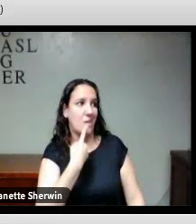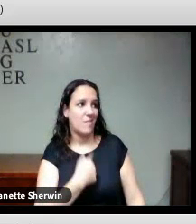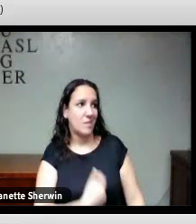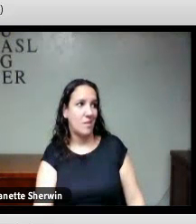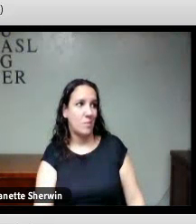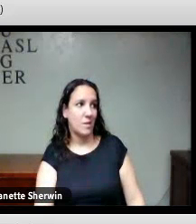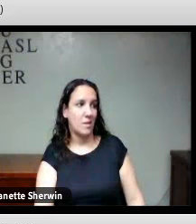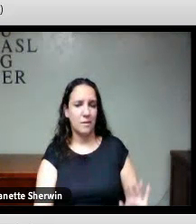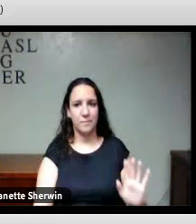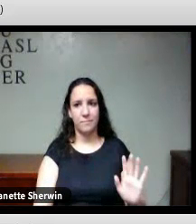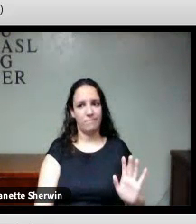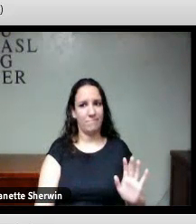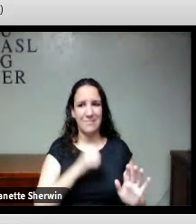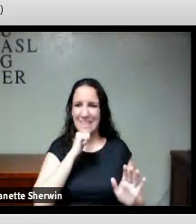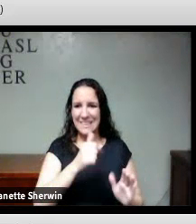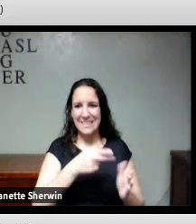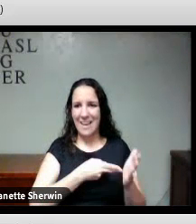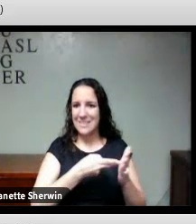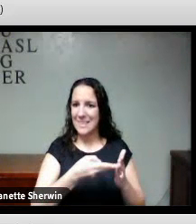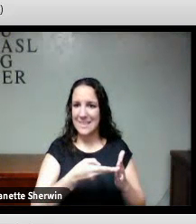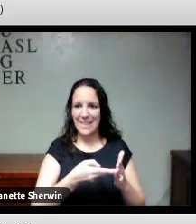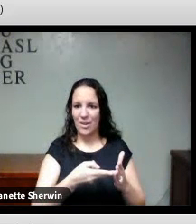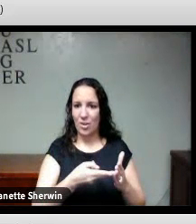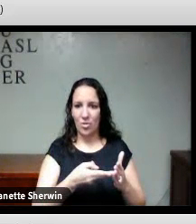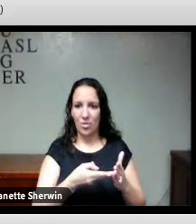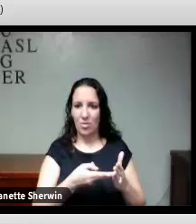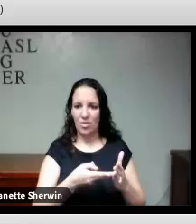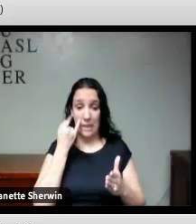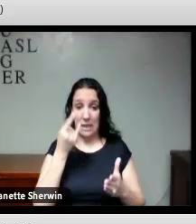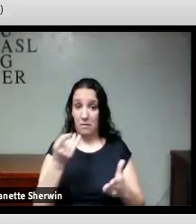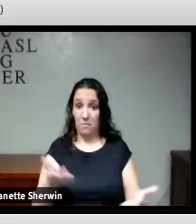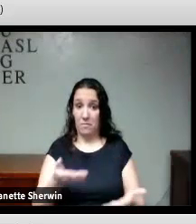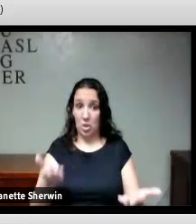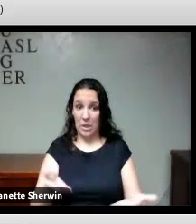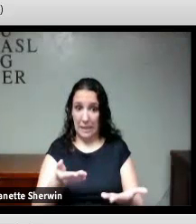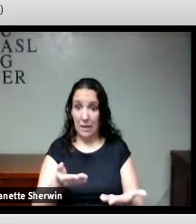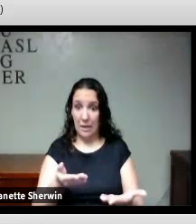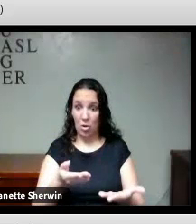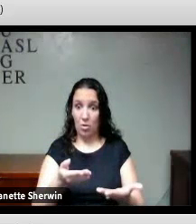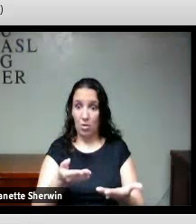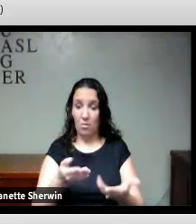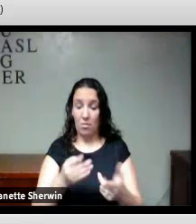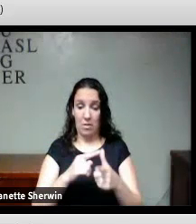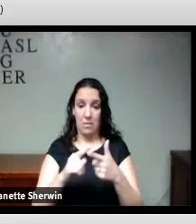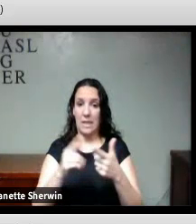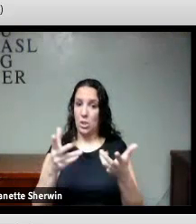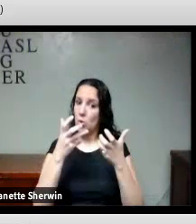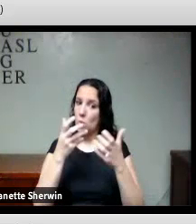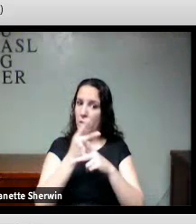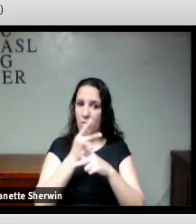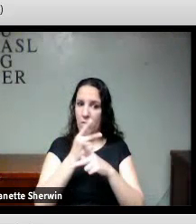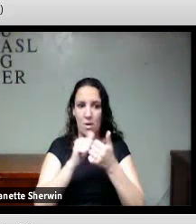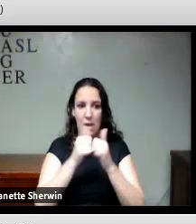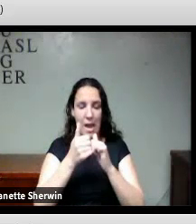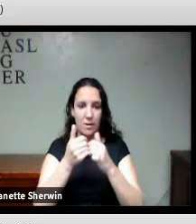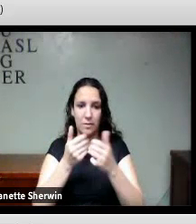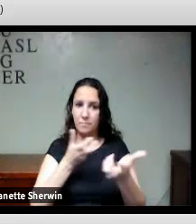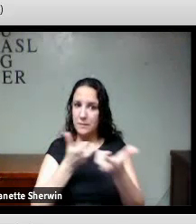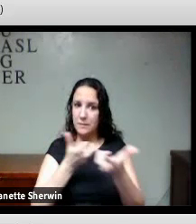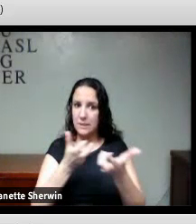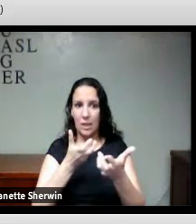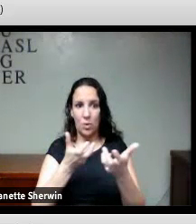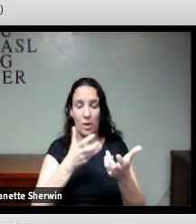to be sincere. And I know that if you're here today, you sincerely want to find better ways to deal with angry patrons, and this is